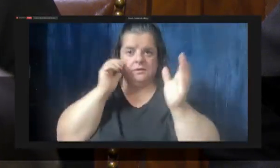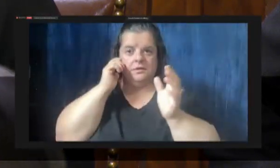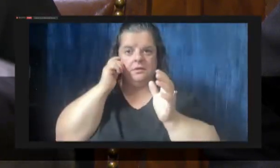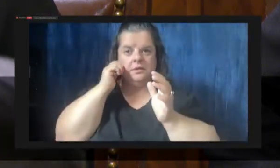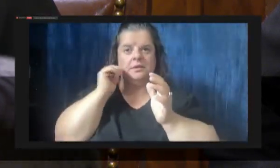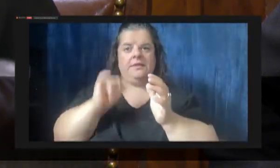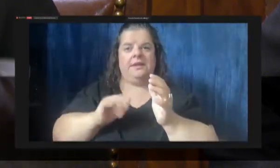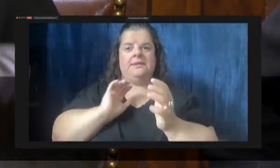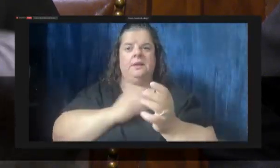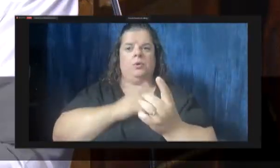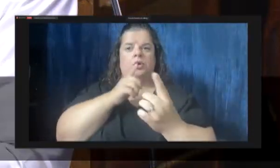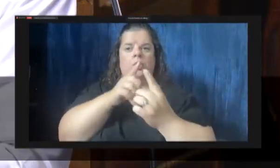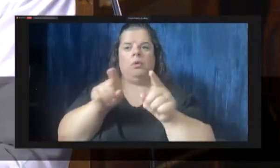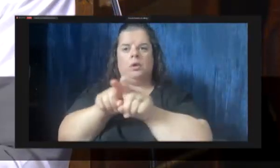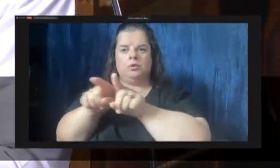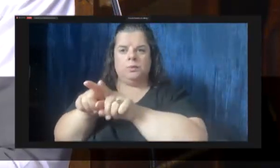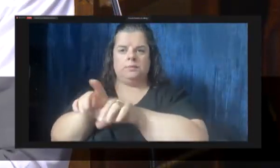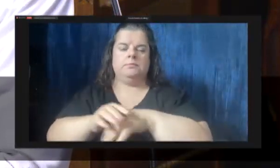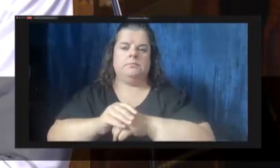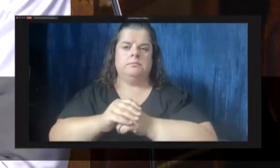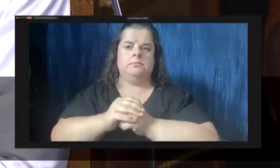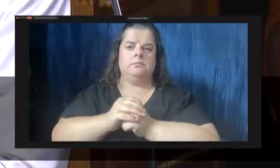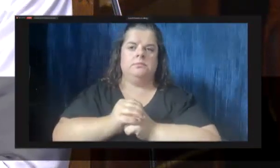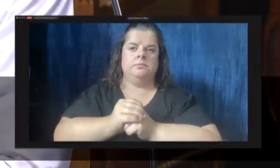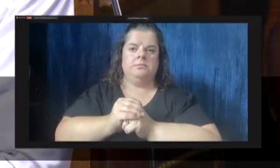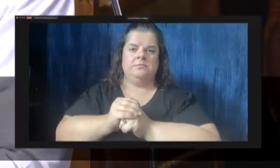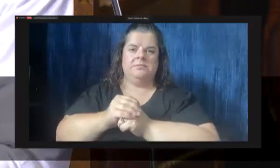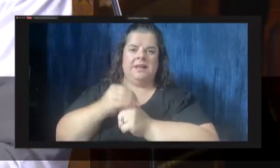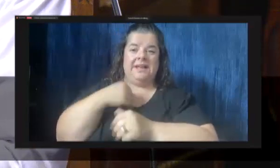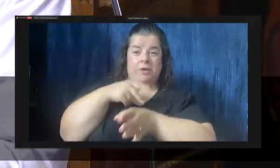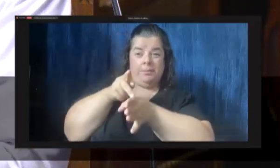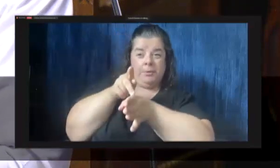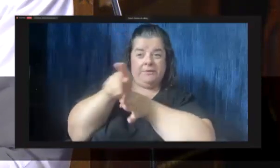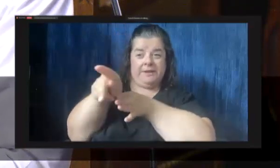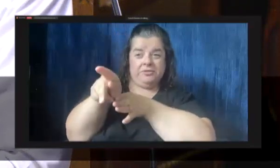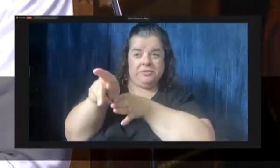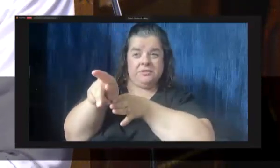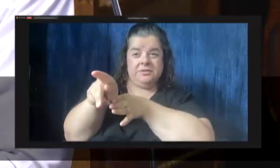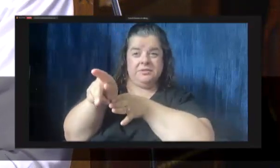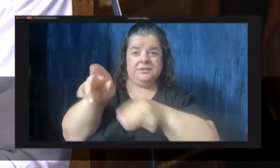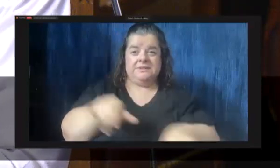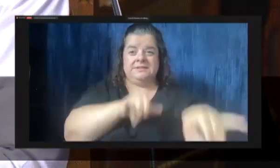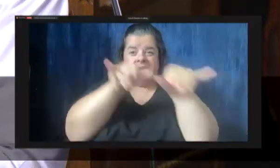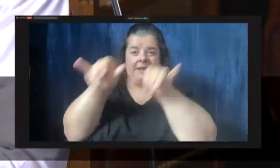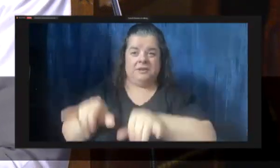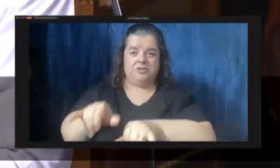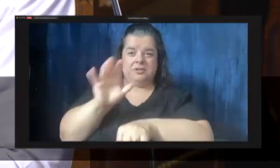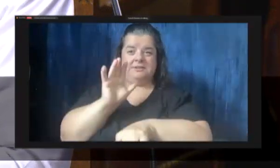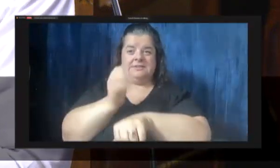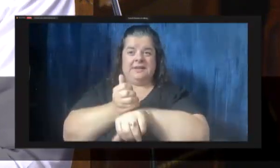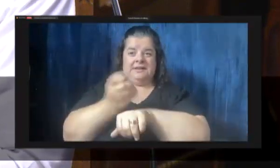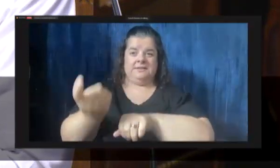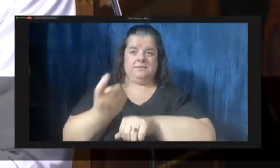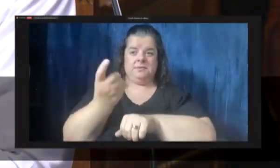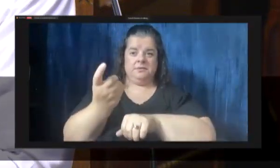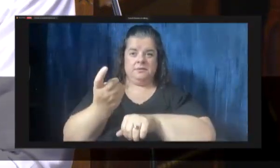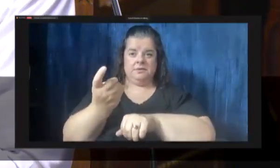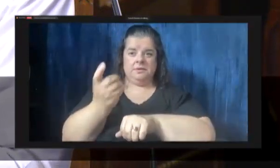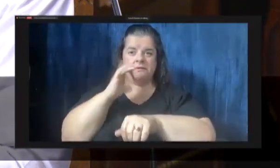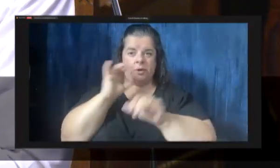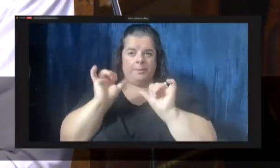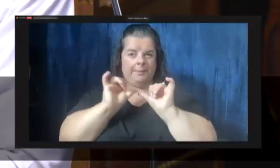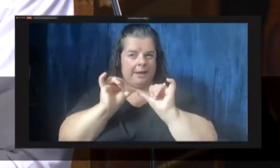as well. So is there like a professional standard set somewhere by which they'll be measured against,